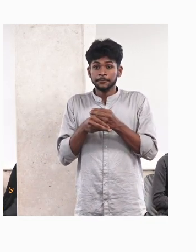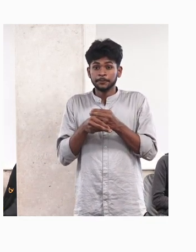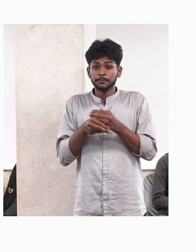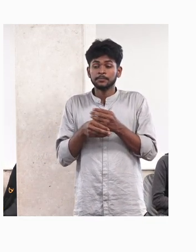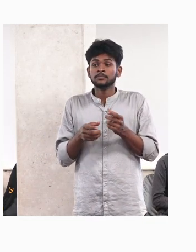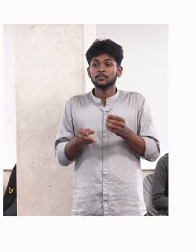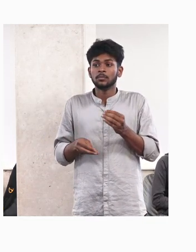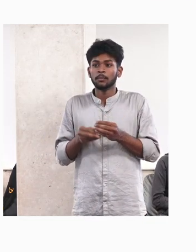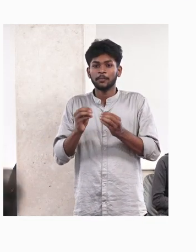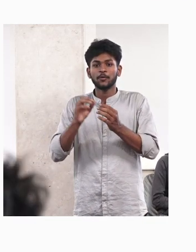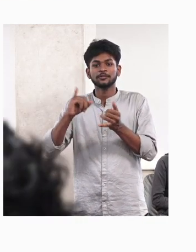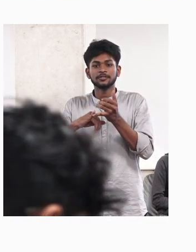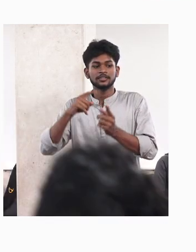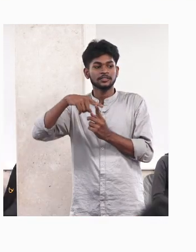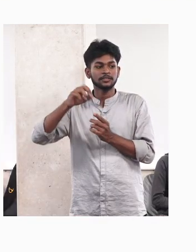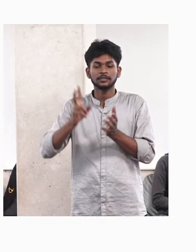Stern, Boston School,